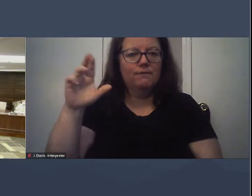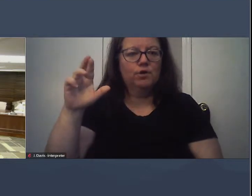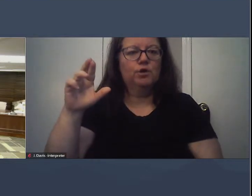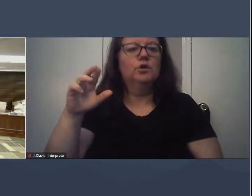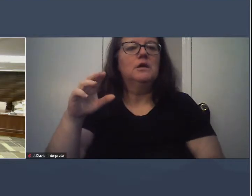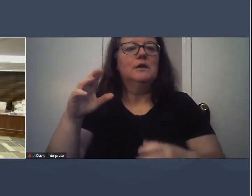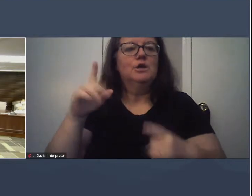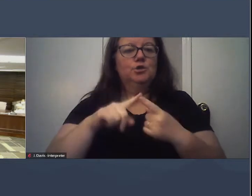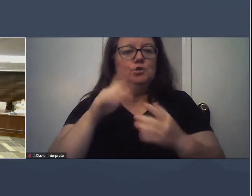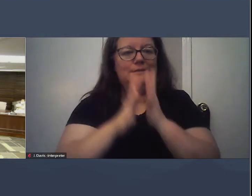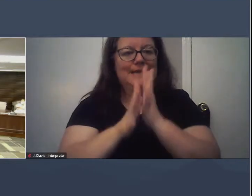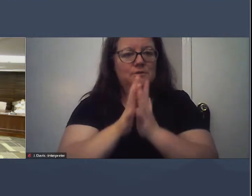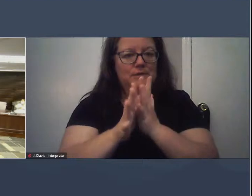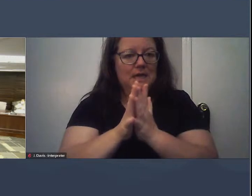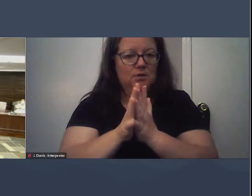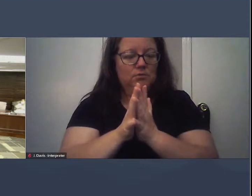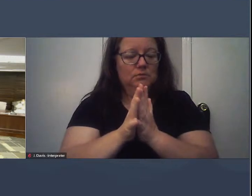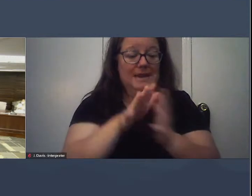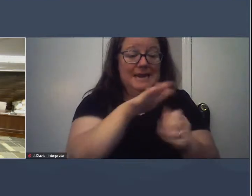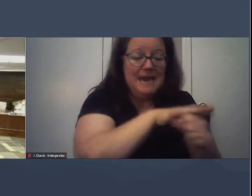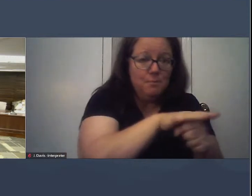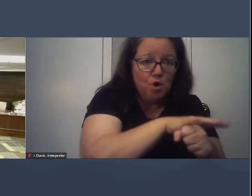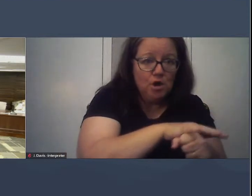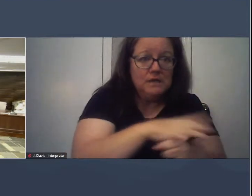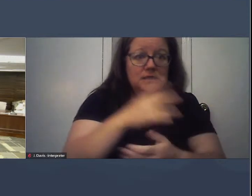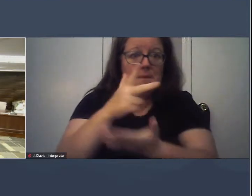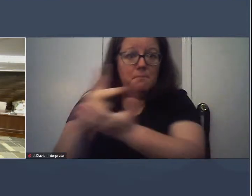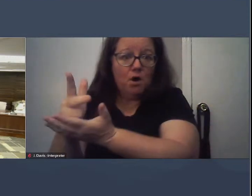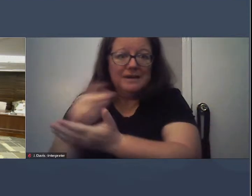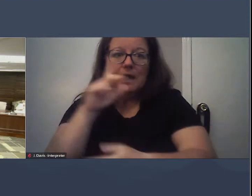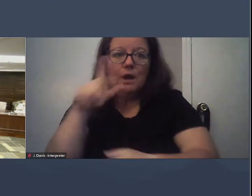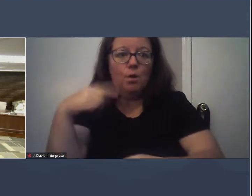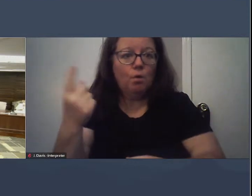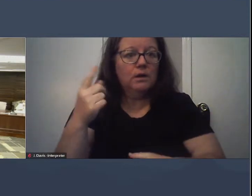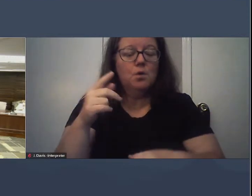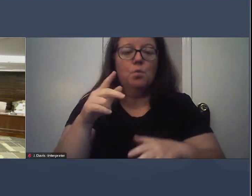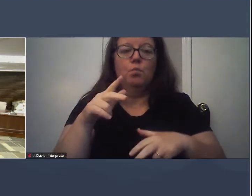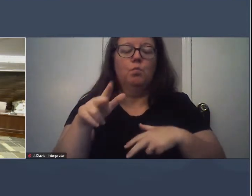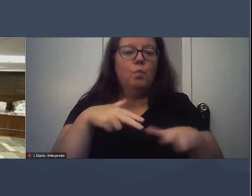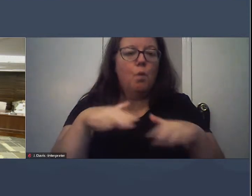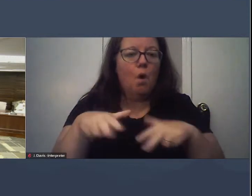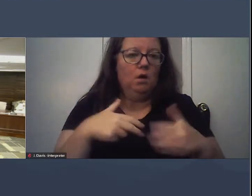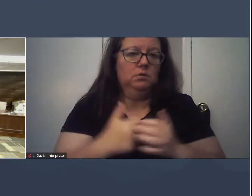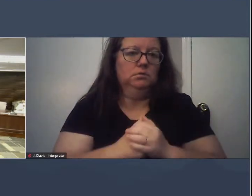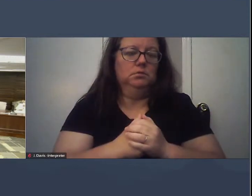talk about neighborhoods and parking is to look at neighborhoods of more than just a block. And so if